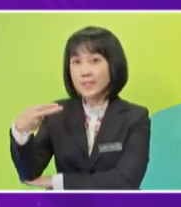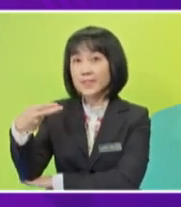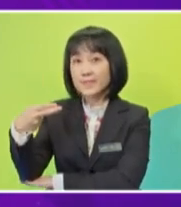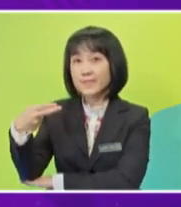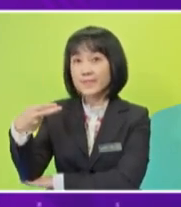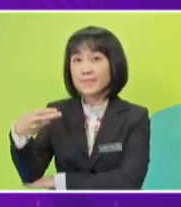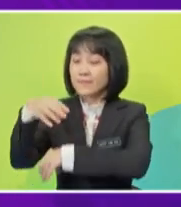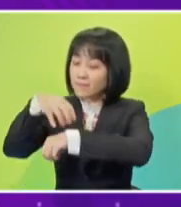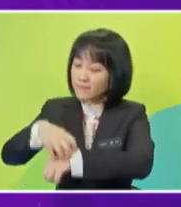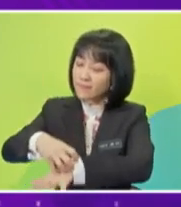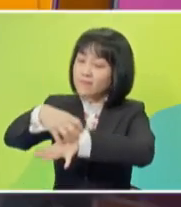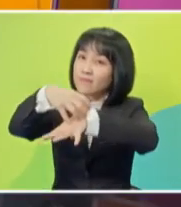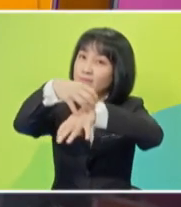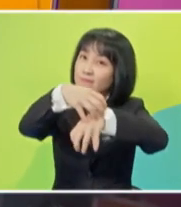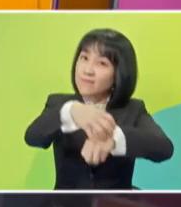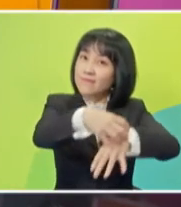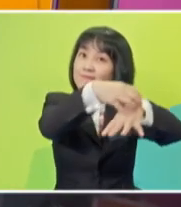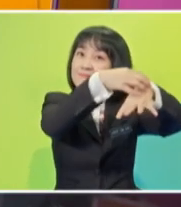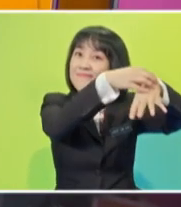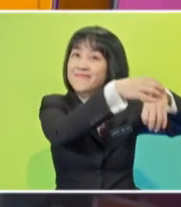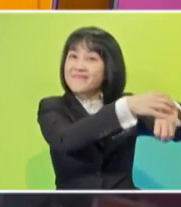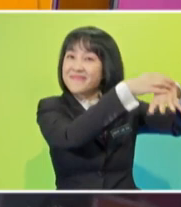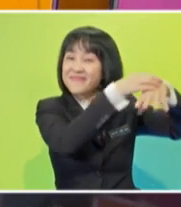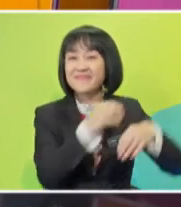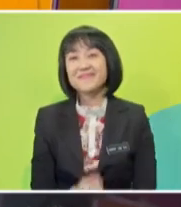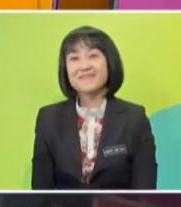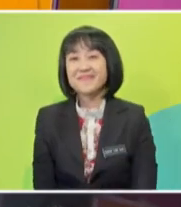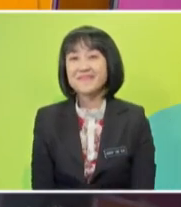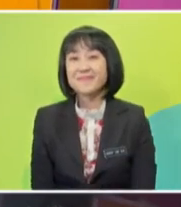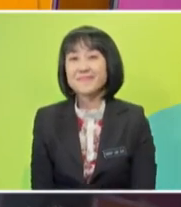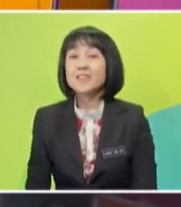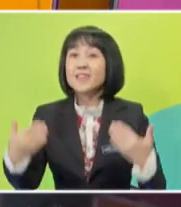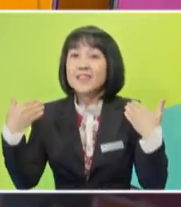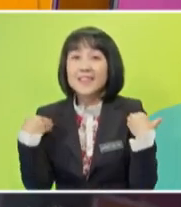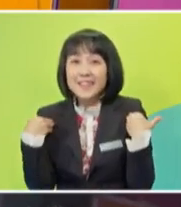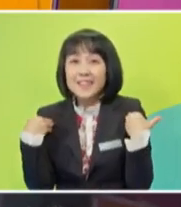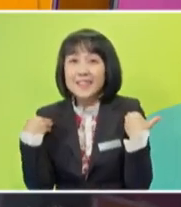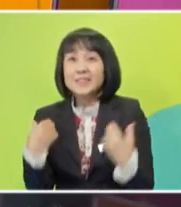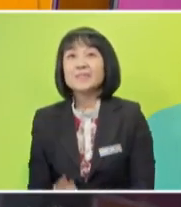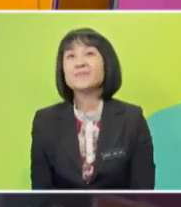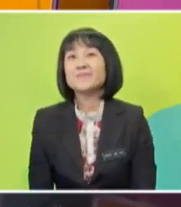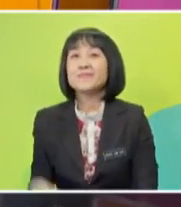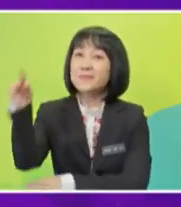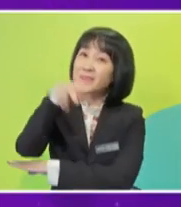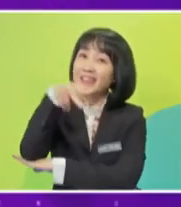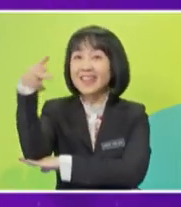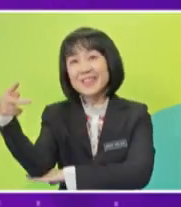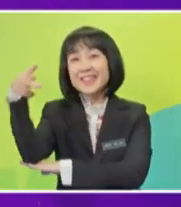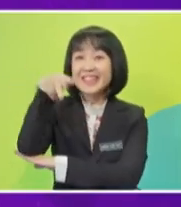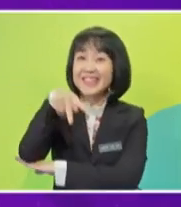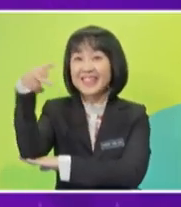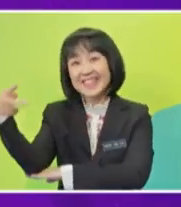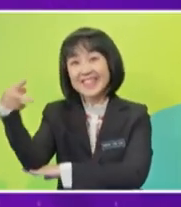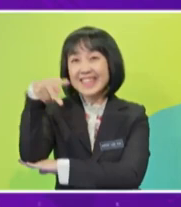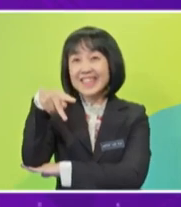J-E-L-L-Y-F-I-S-H. Jellyfish. Okay. And we also have penguin. Oh. Penguin